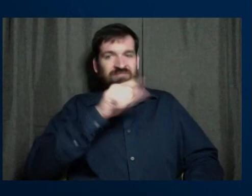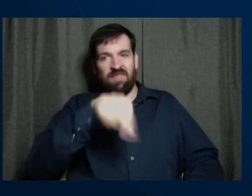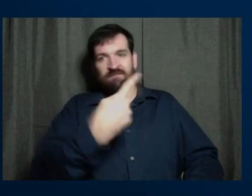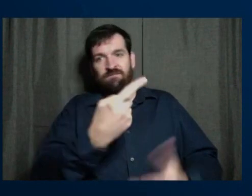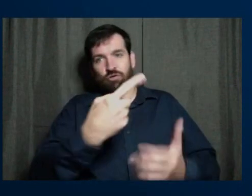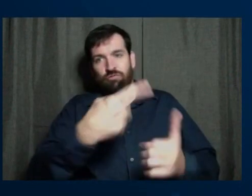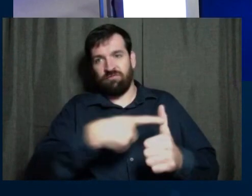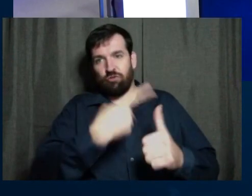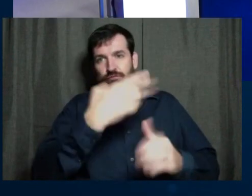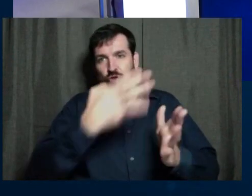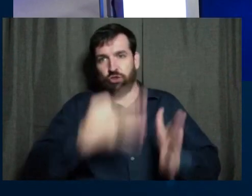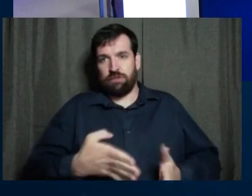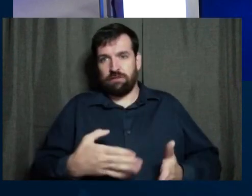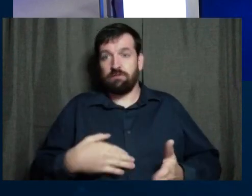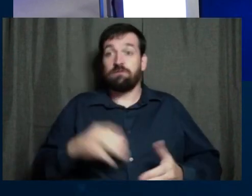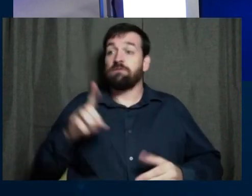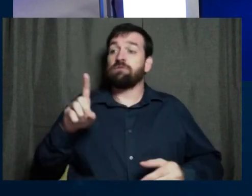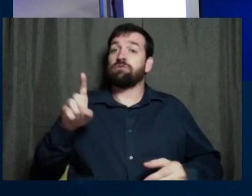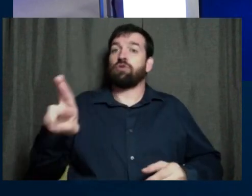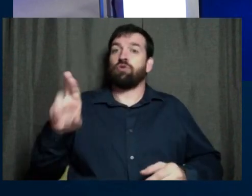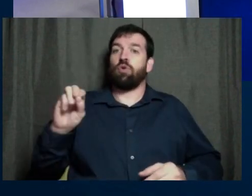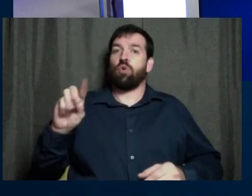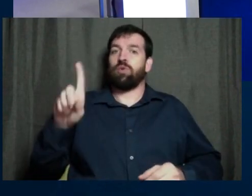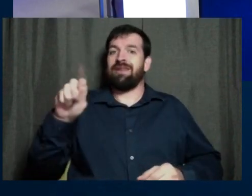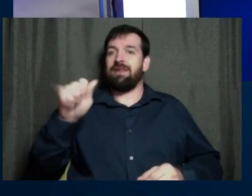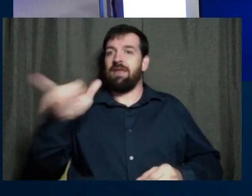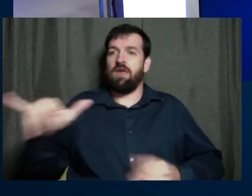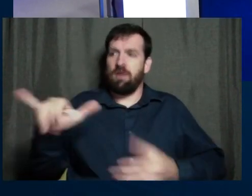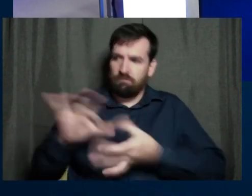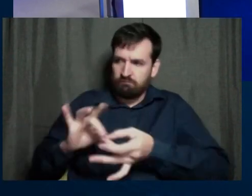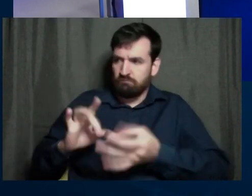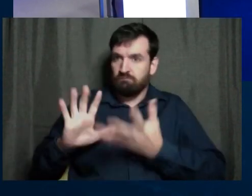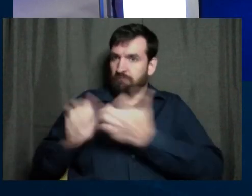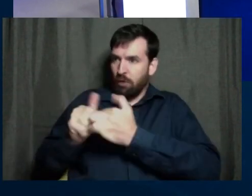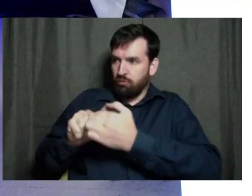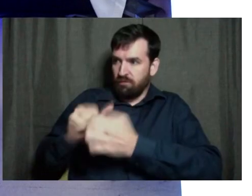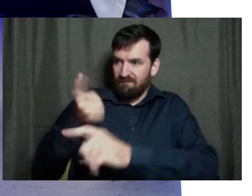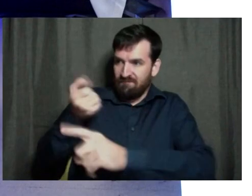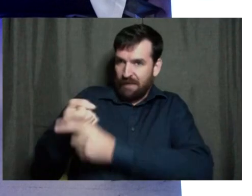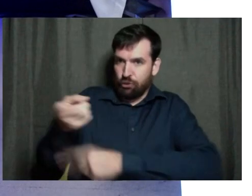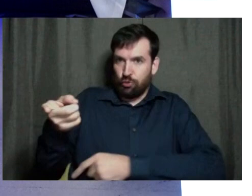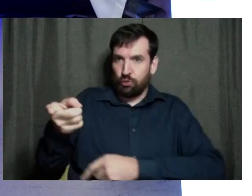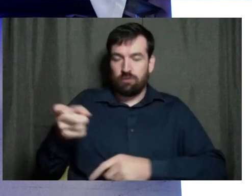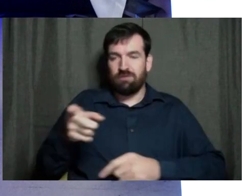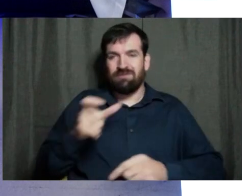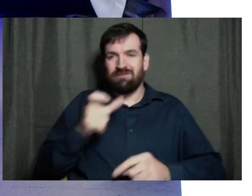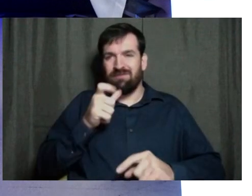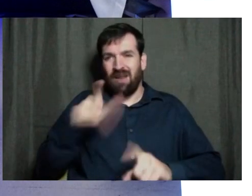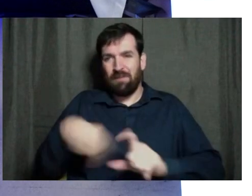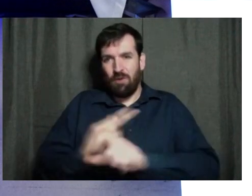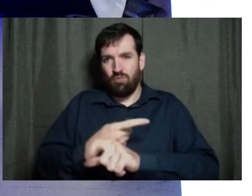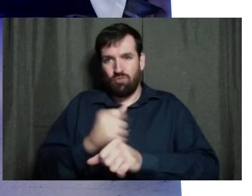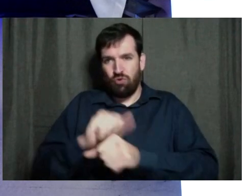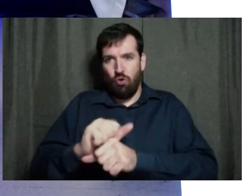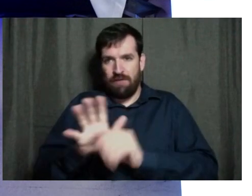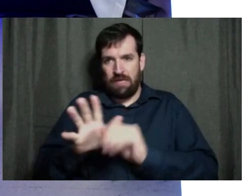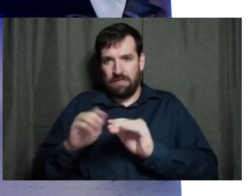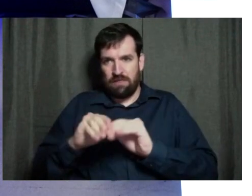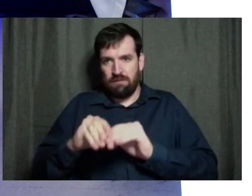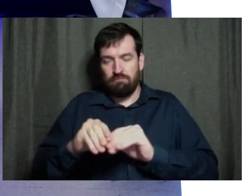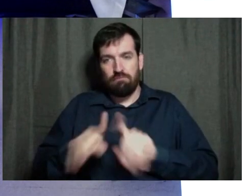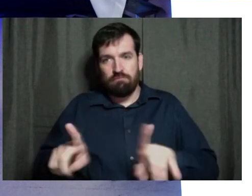asked that question, Dr. Oday, that's the first thing when I say, how did this pandemic affect you? It really wasn't about COVID. It was about what that did as far